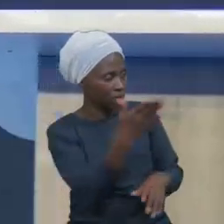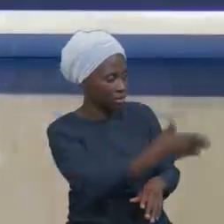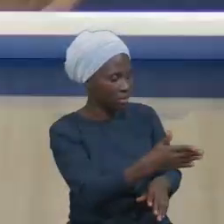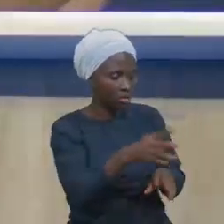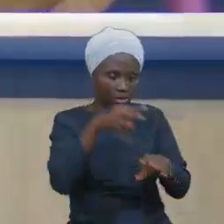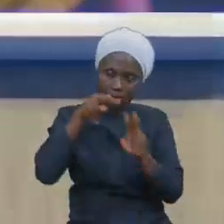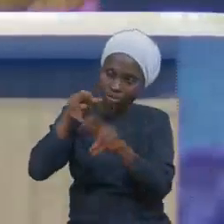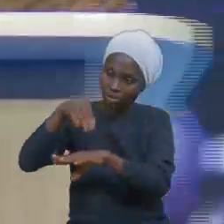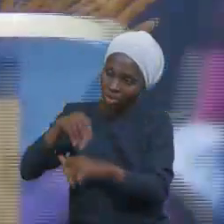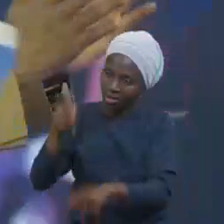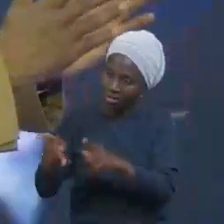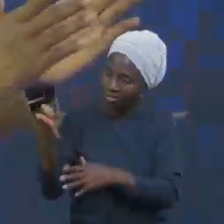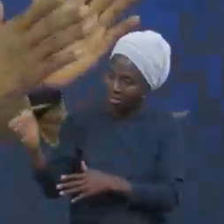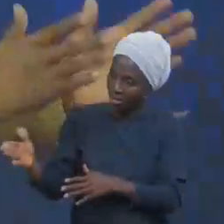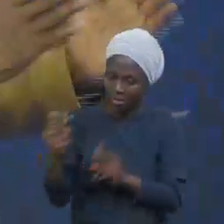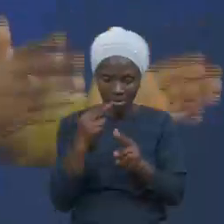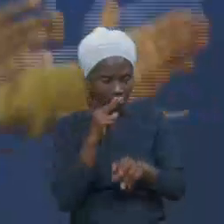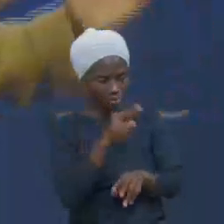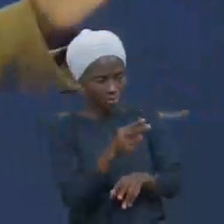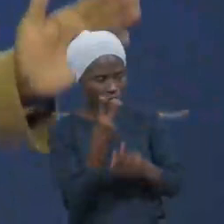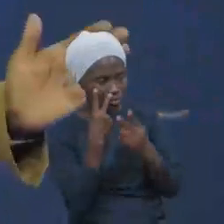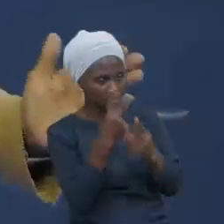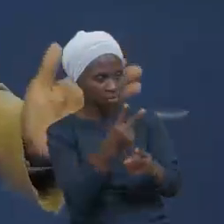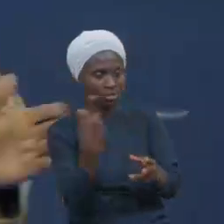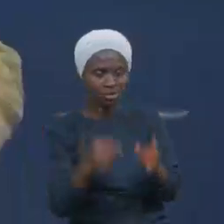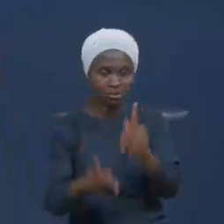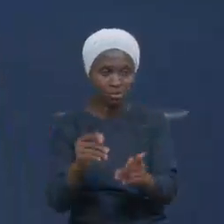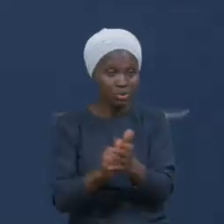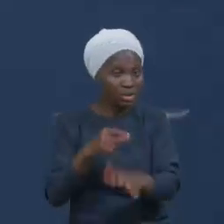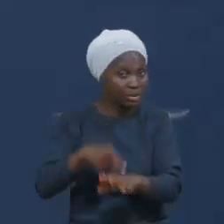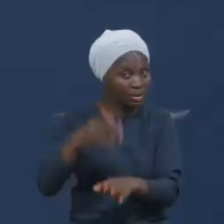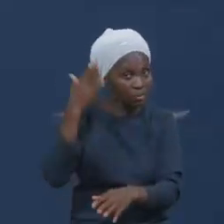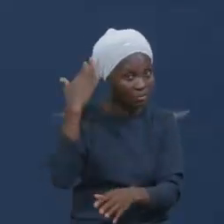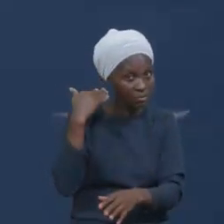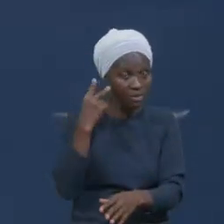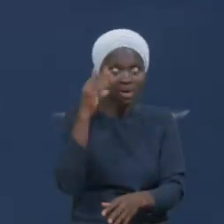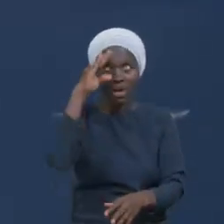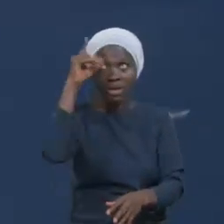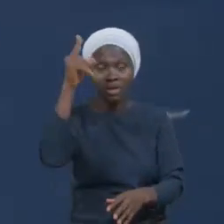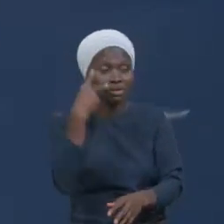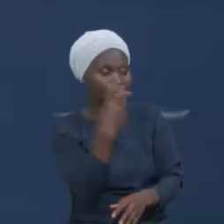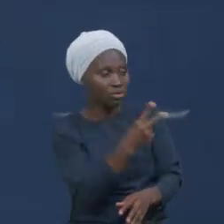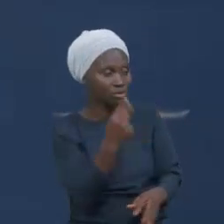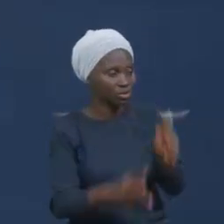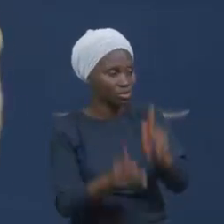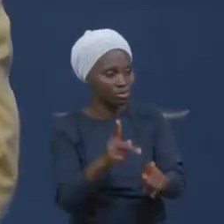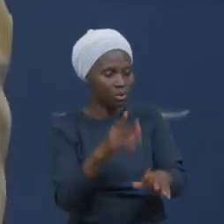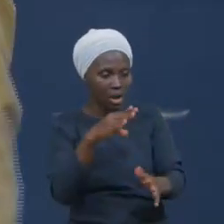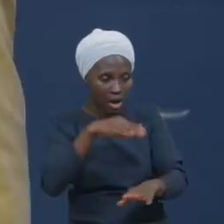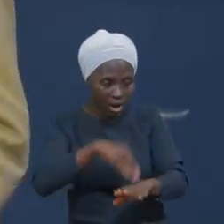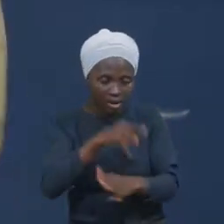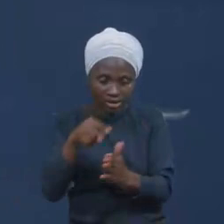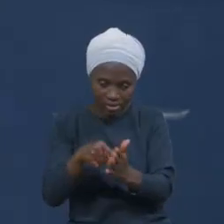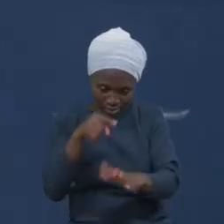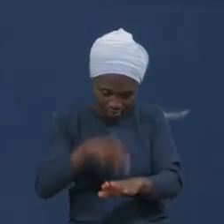he saw the people at that time, he saw the people at this